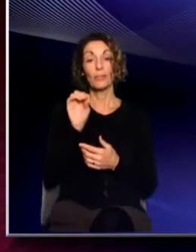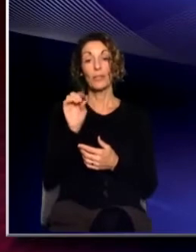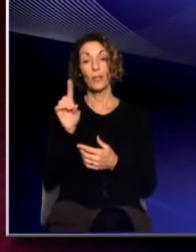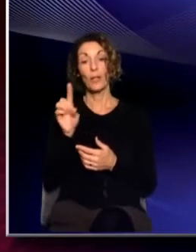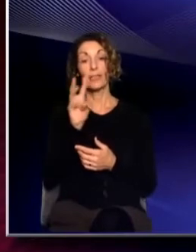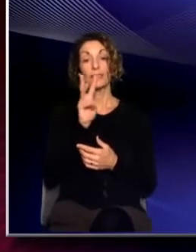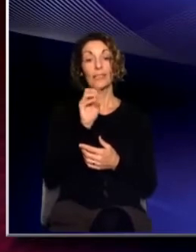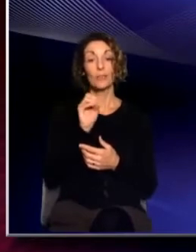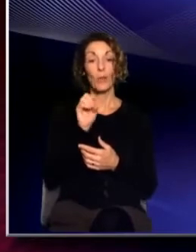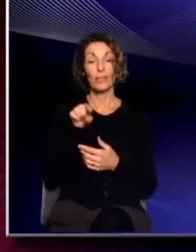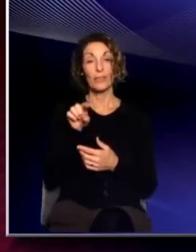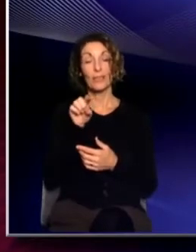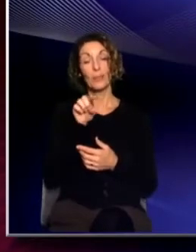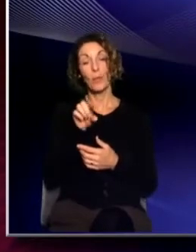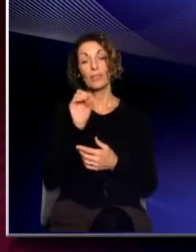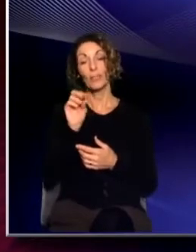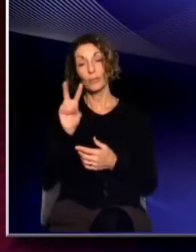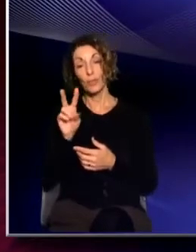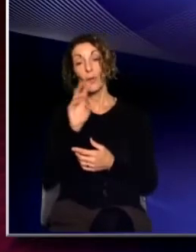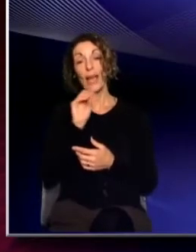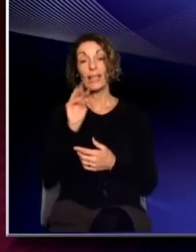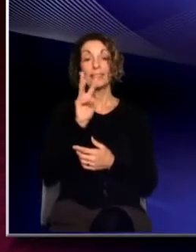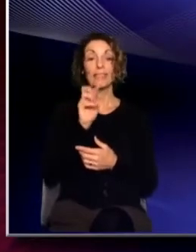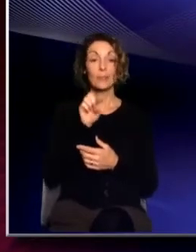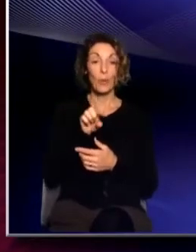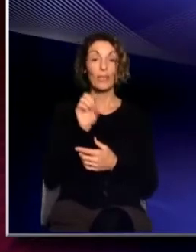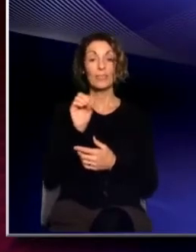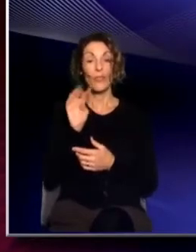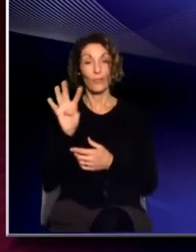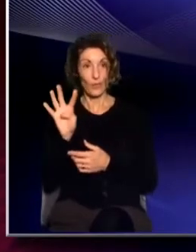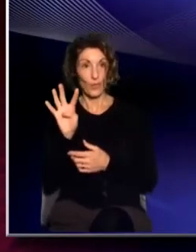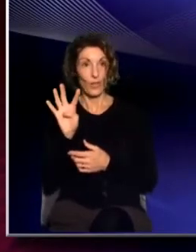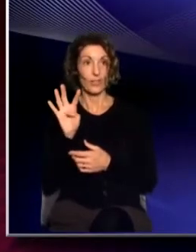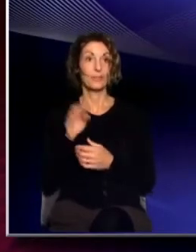and 6.04.